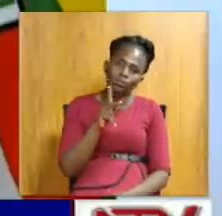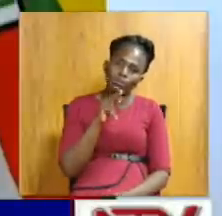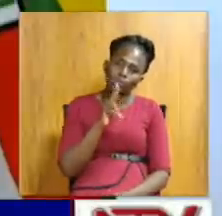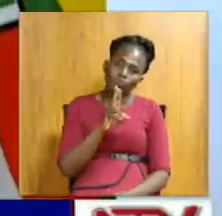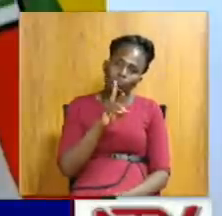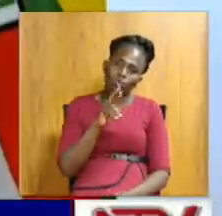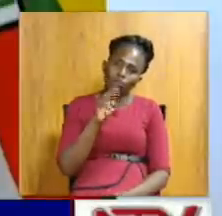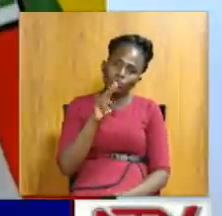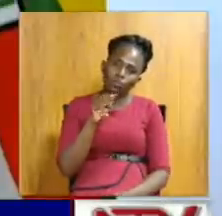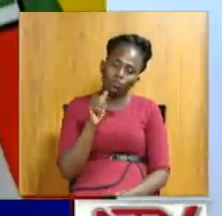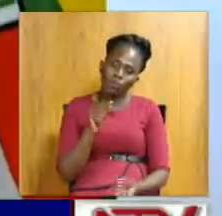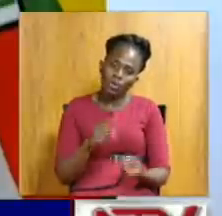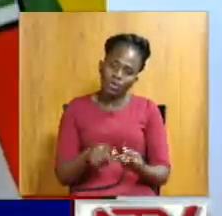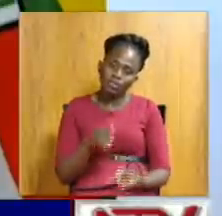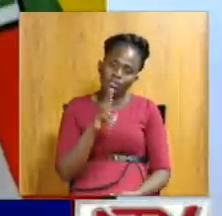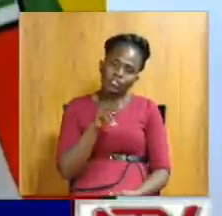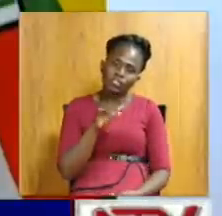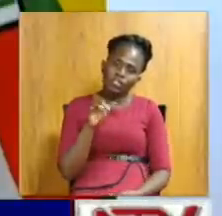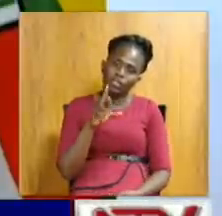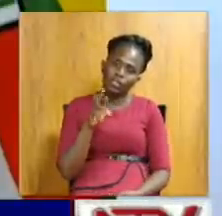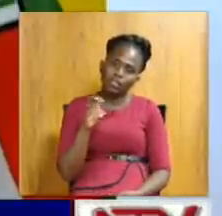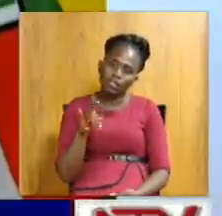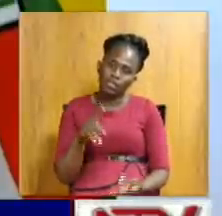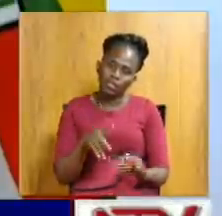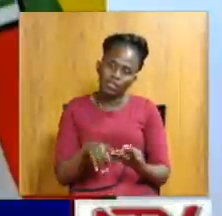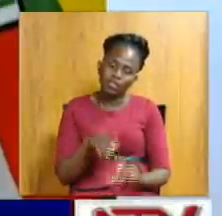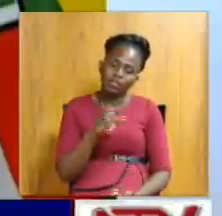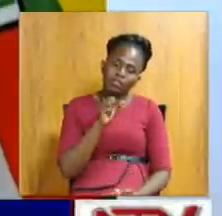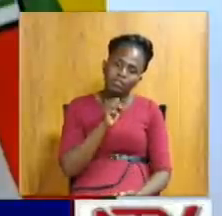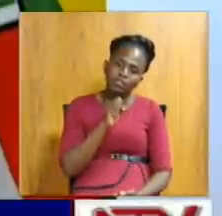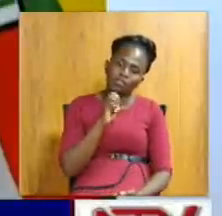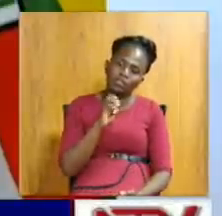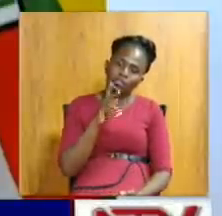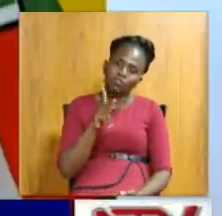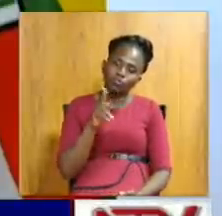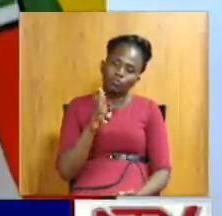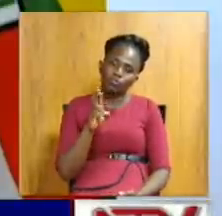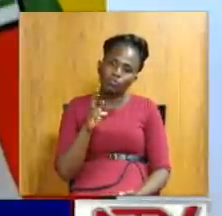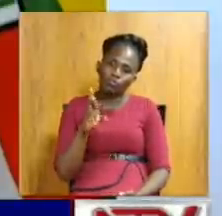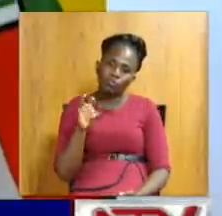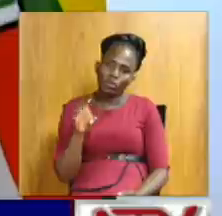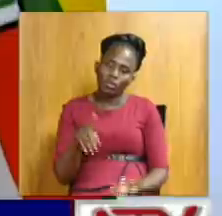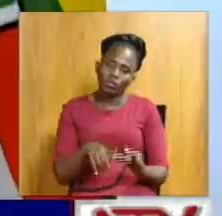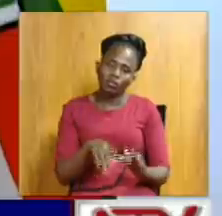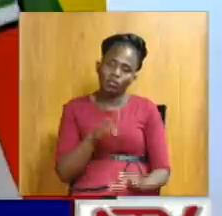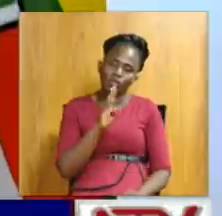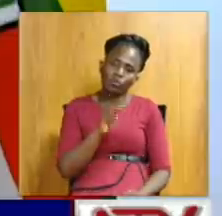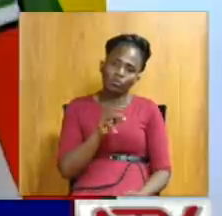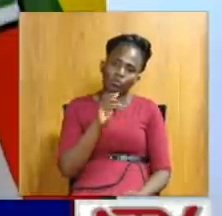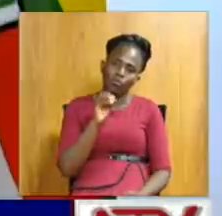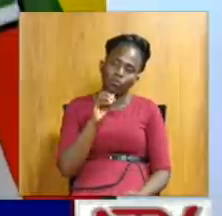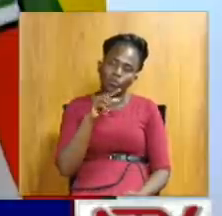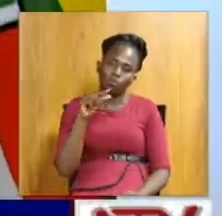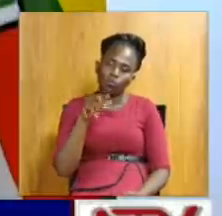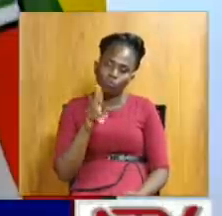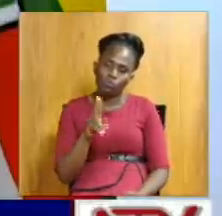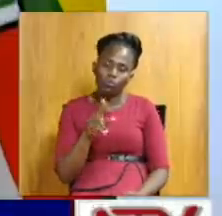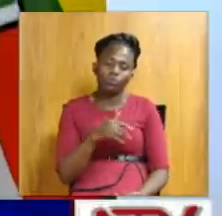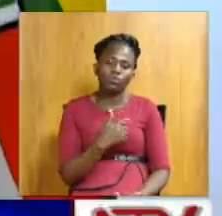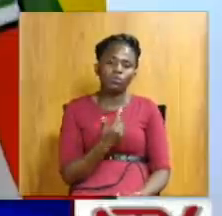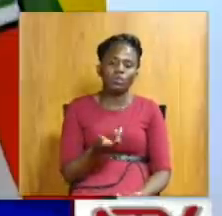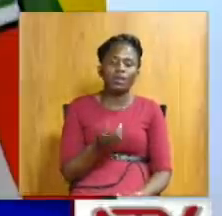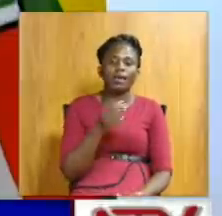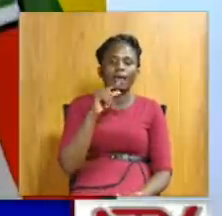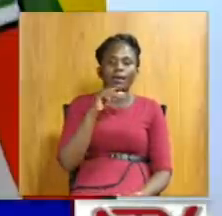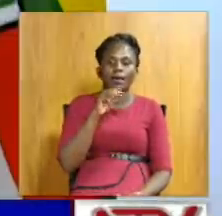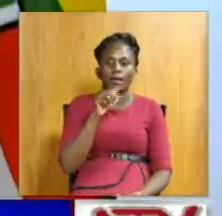Kaunda, Kenyatta, Sekou Toure, Modibo Keita, Ben Bella, Gamal